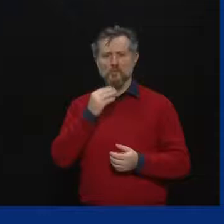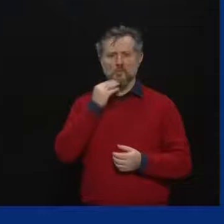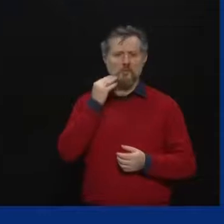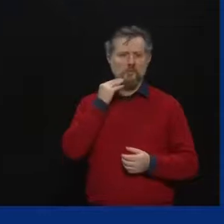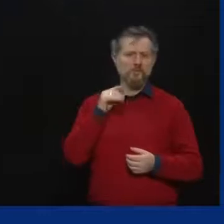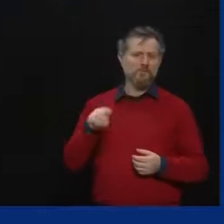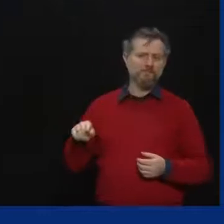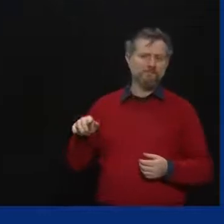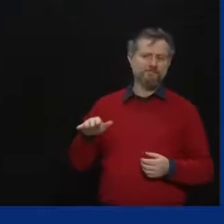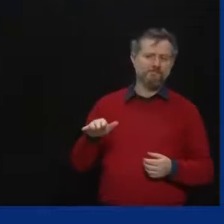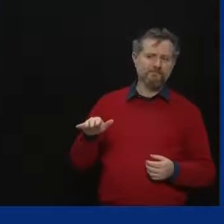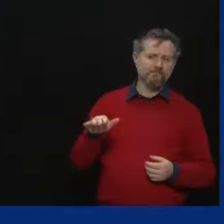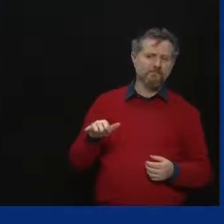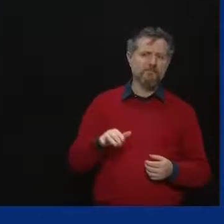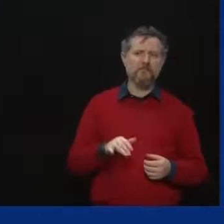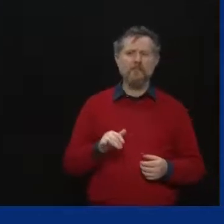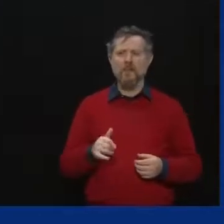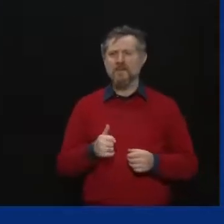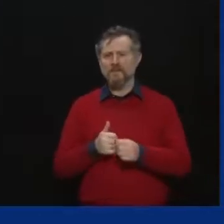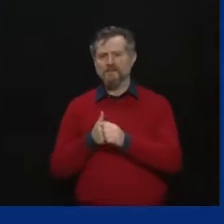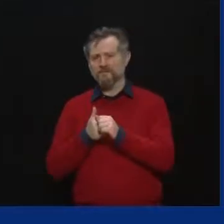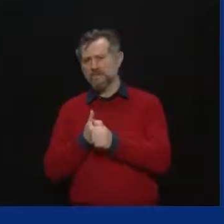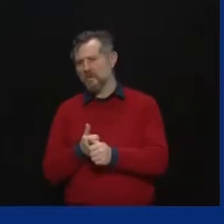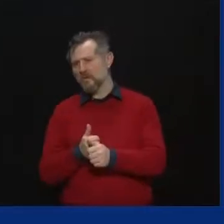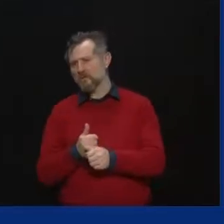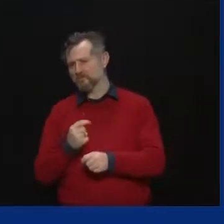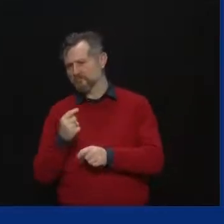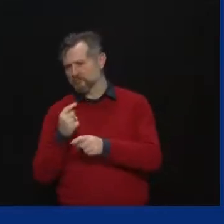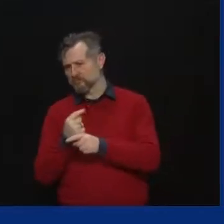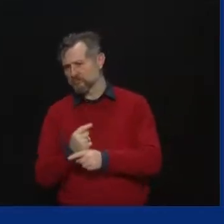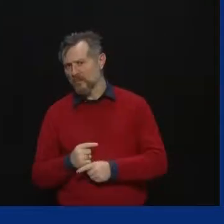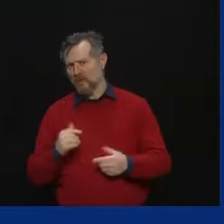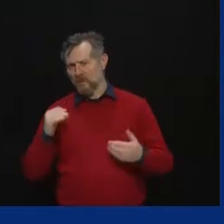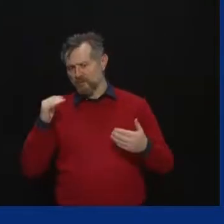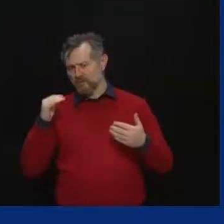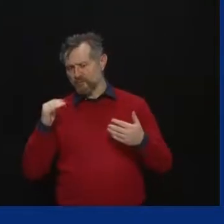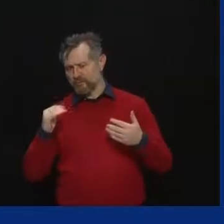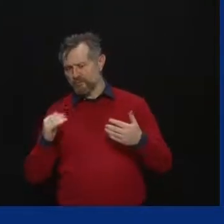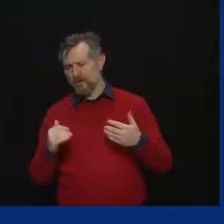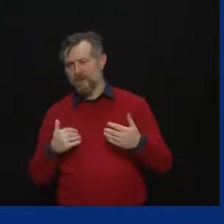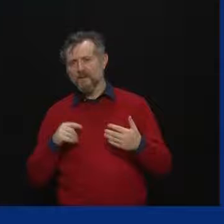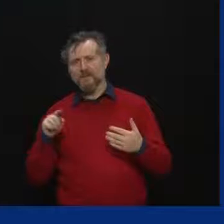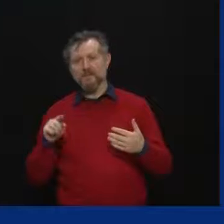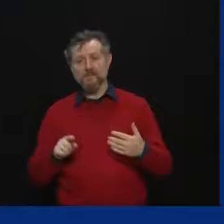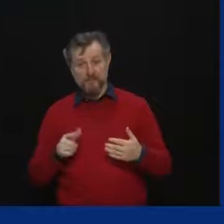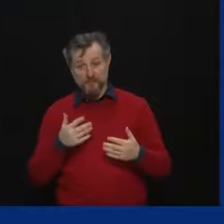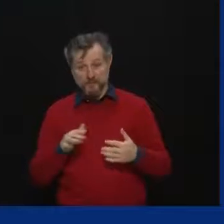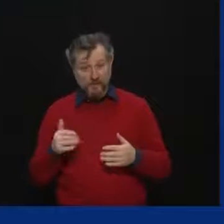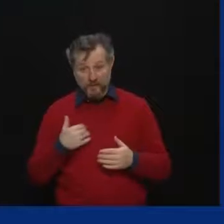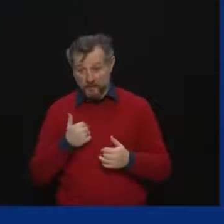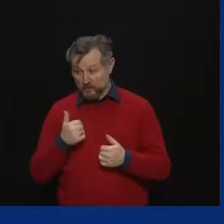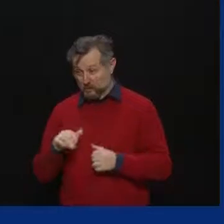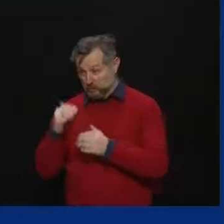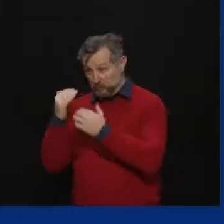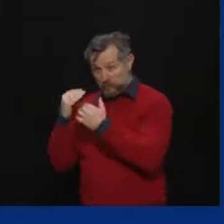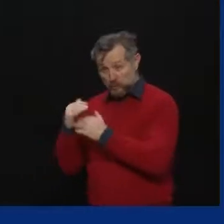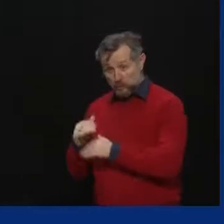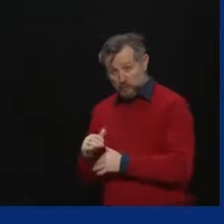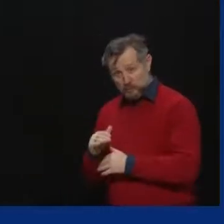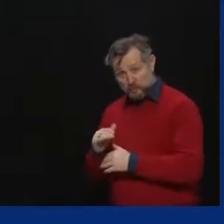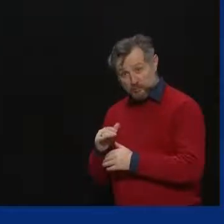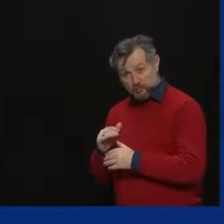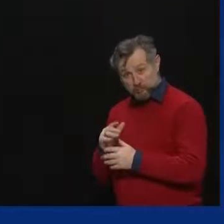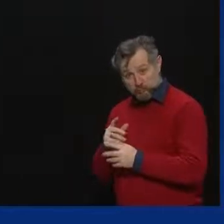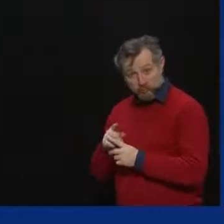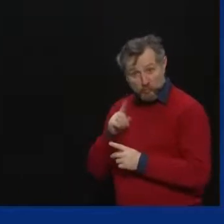are following infection protocols, and if you are considering any restrictions in counties with